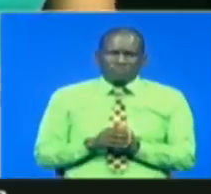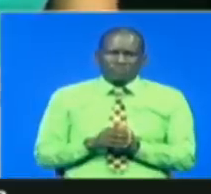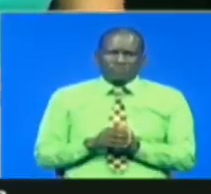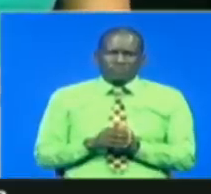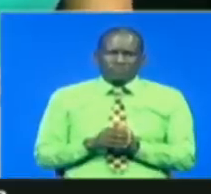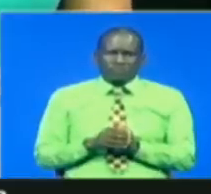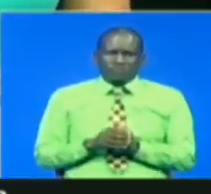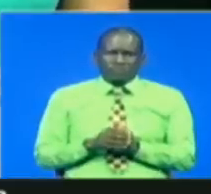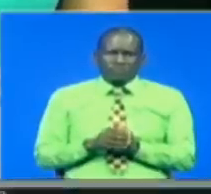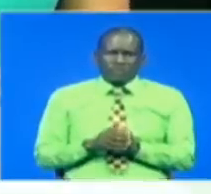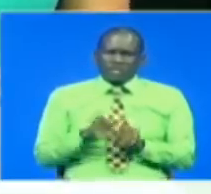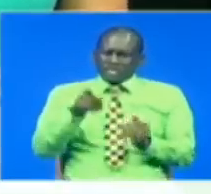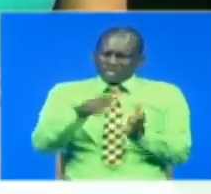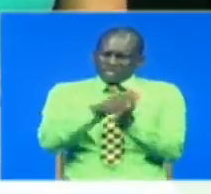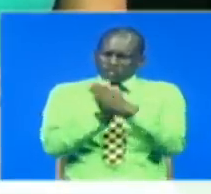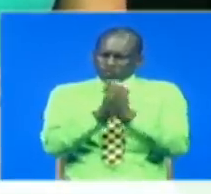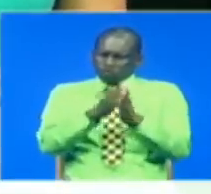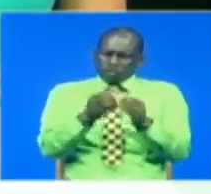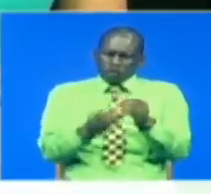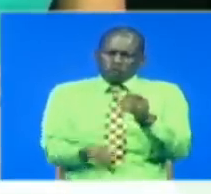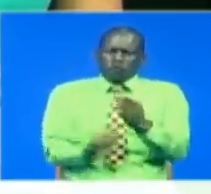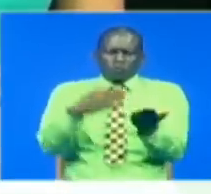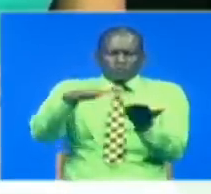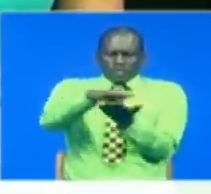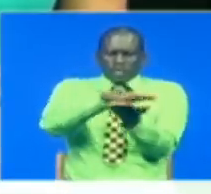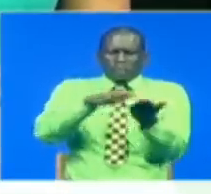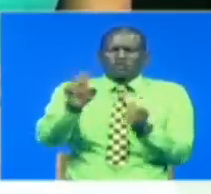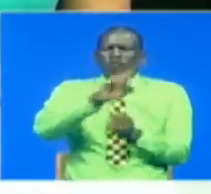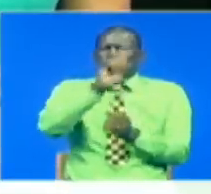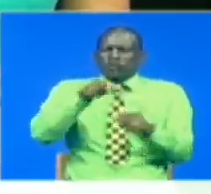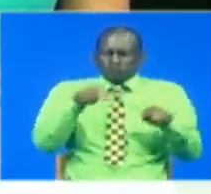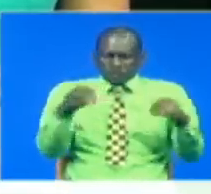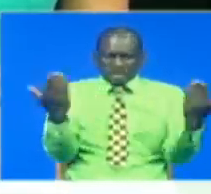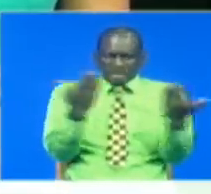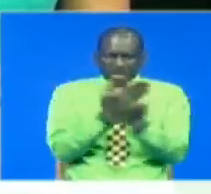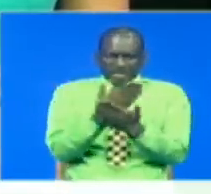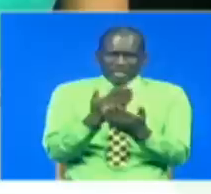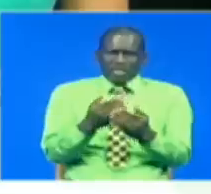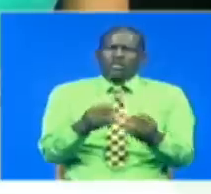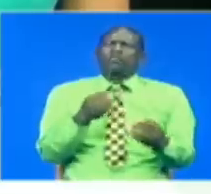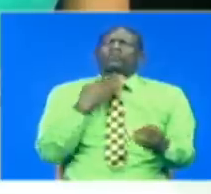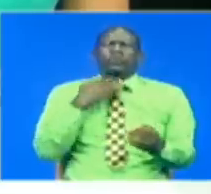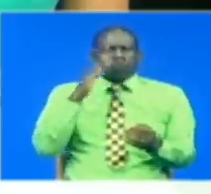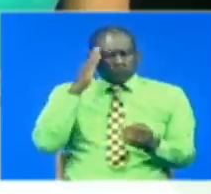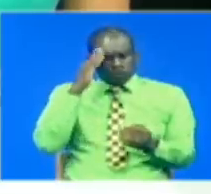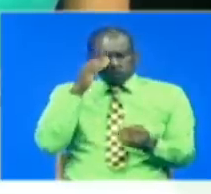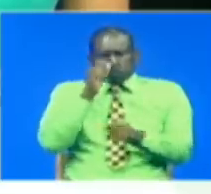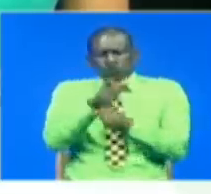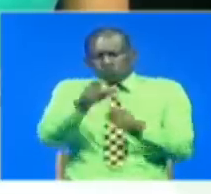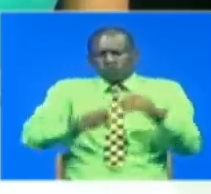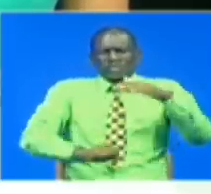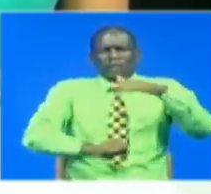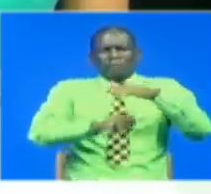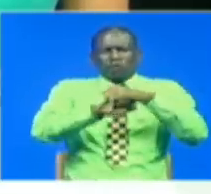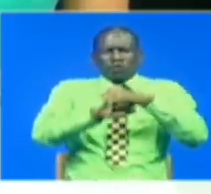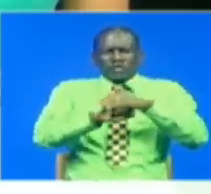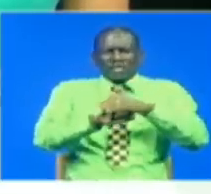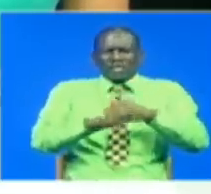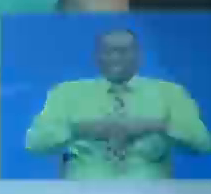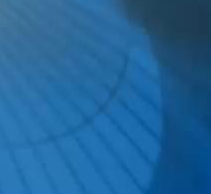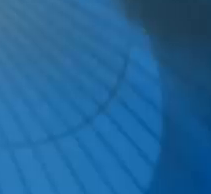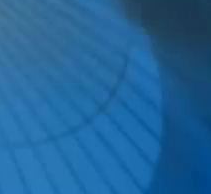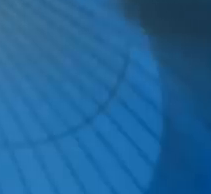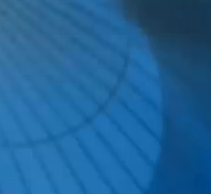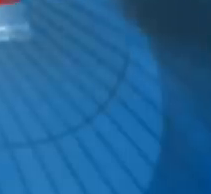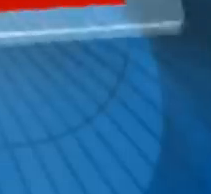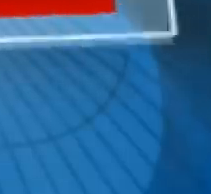All right, well, that story forms the basis of our question tonight. We're eager to know, do you support the arming of private